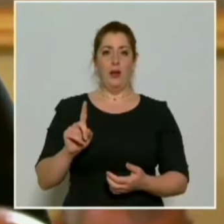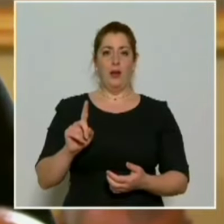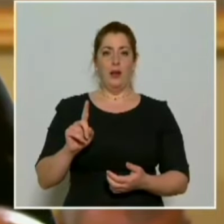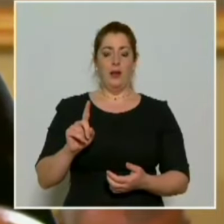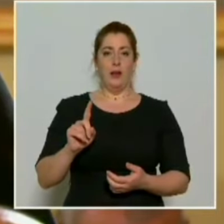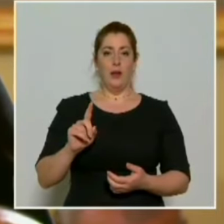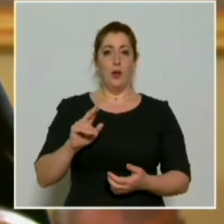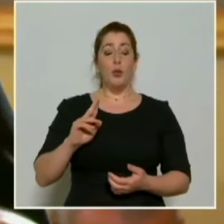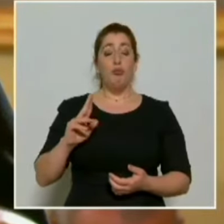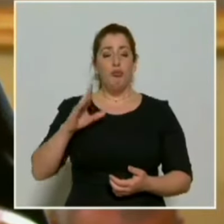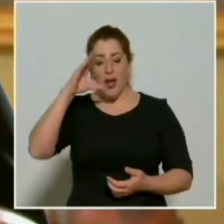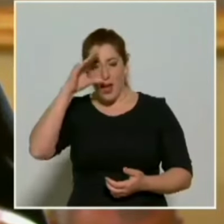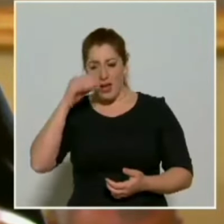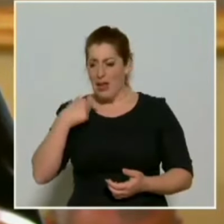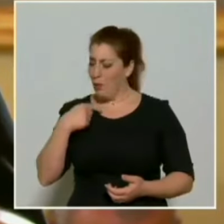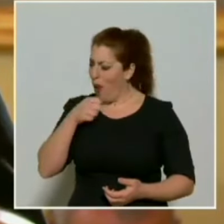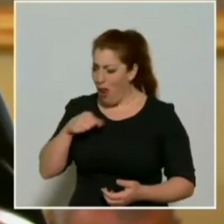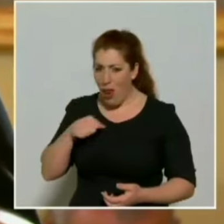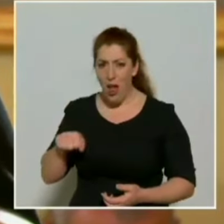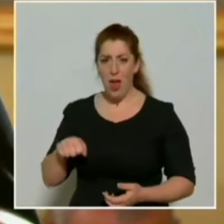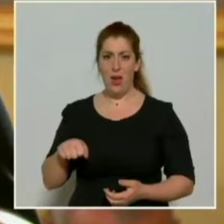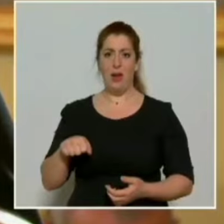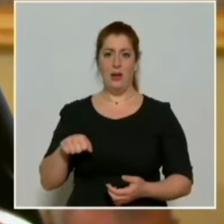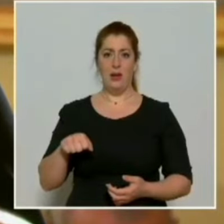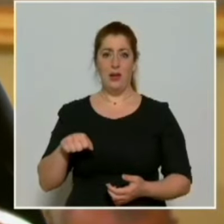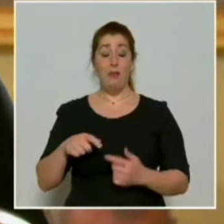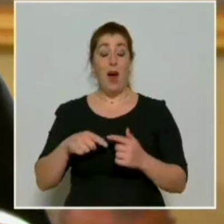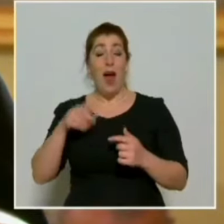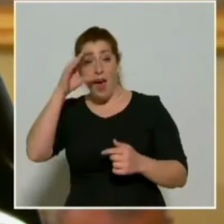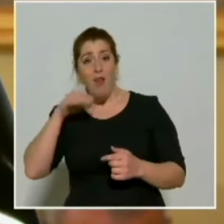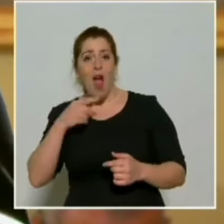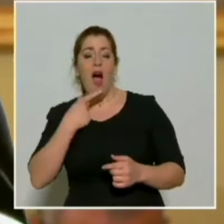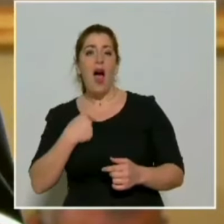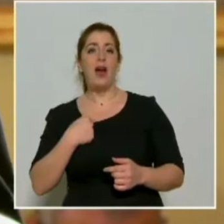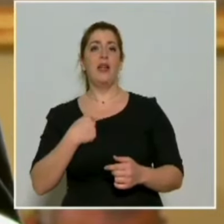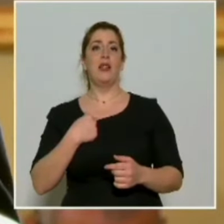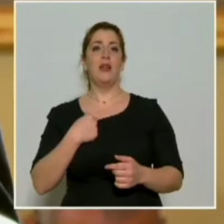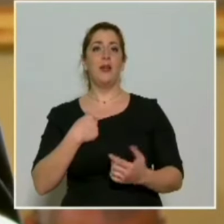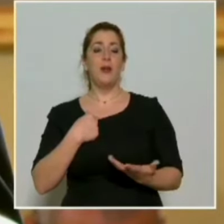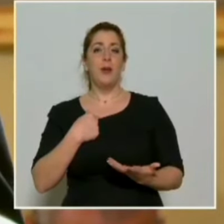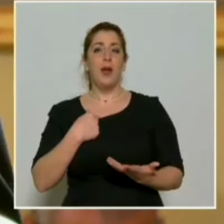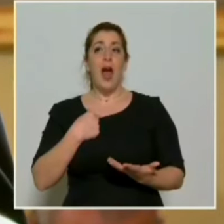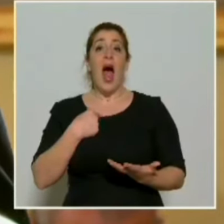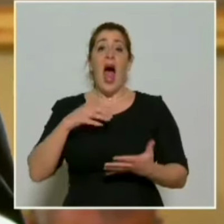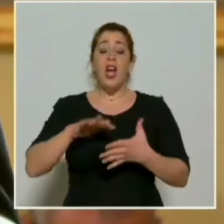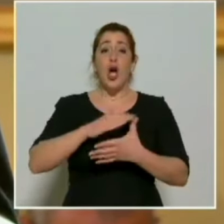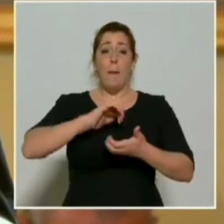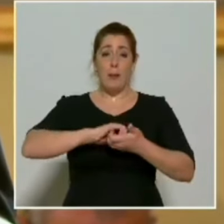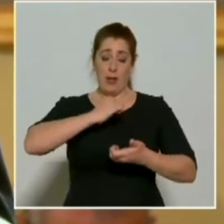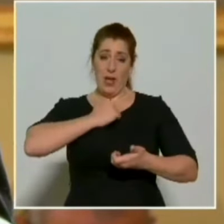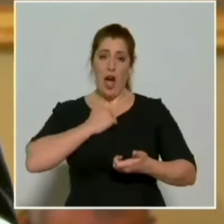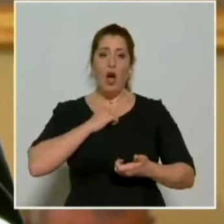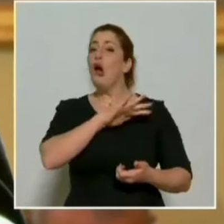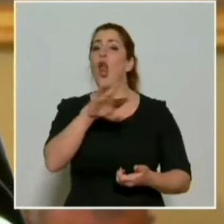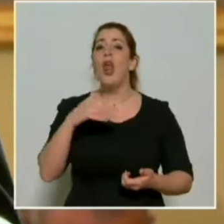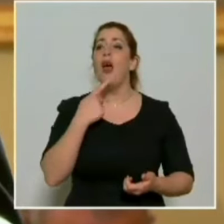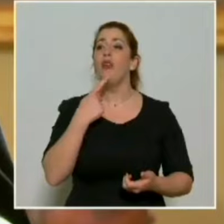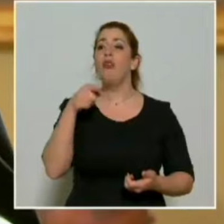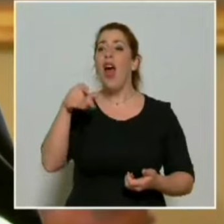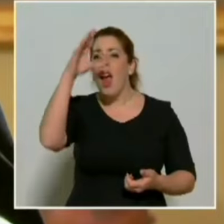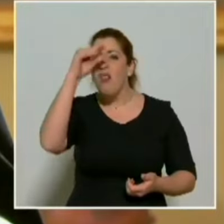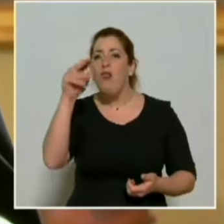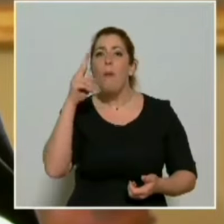ħa kważi jinħat sitt xhur biex għax kien tifel żgħar m'għandux tort għax kien fil-kinder. Imma